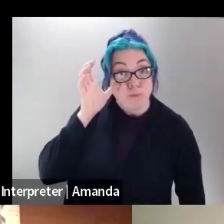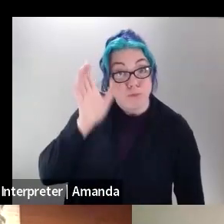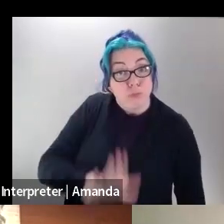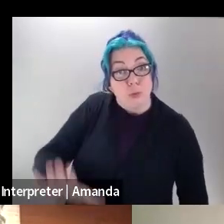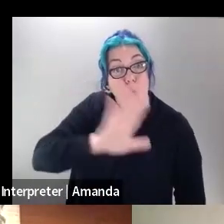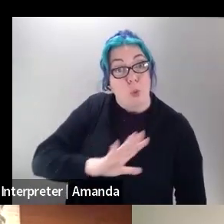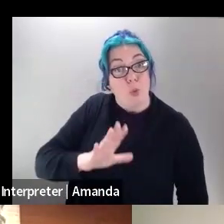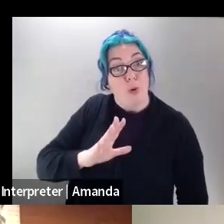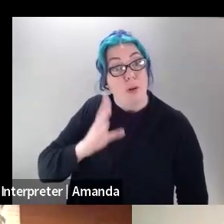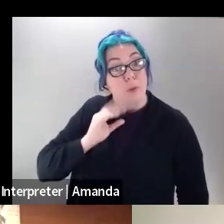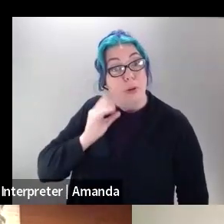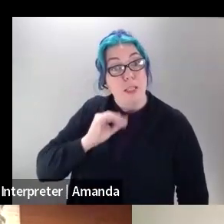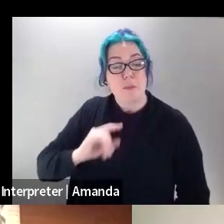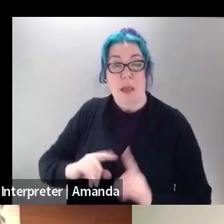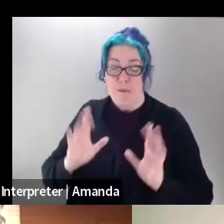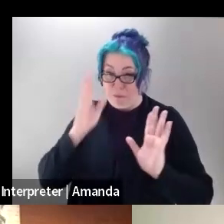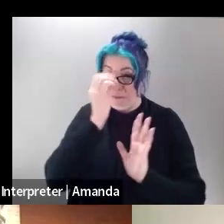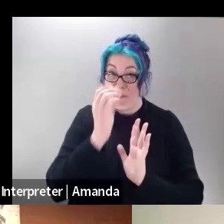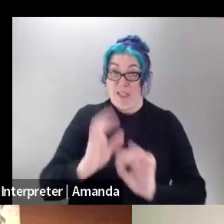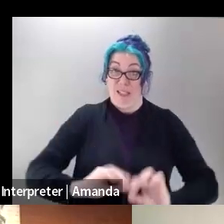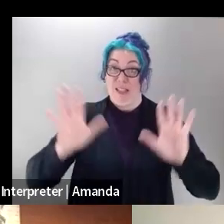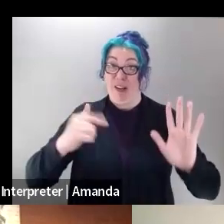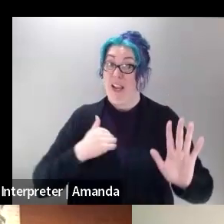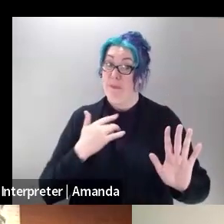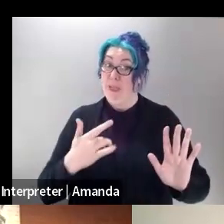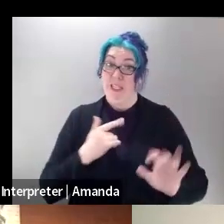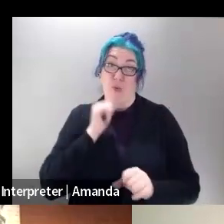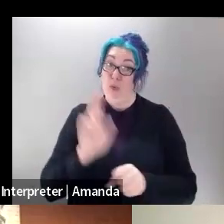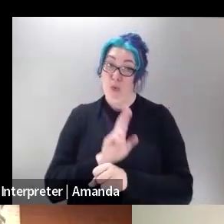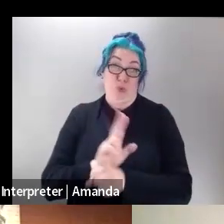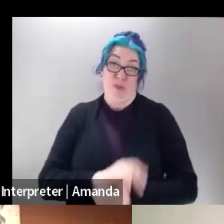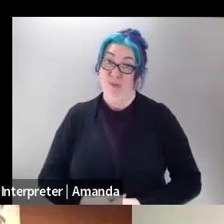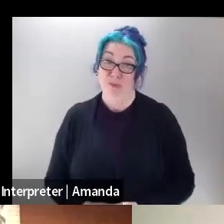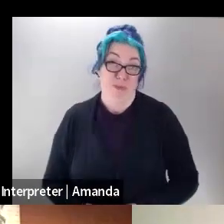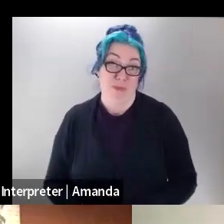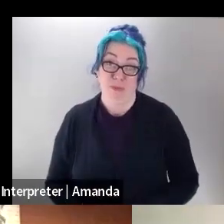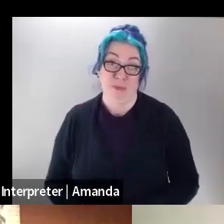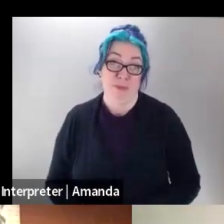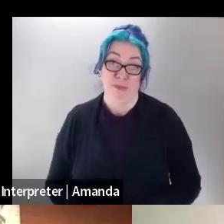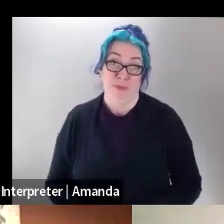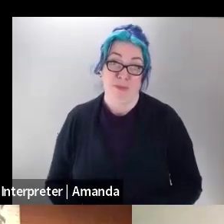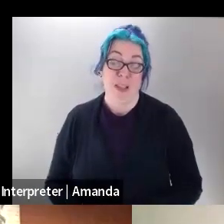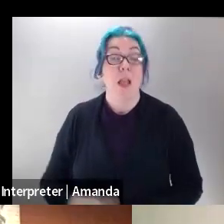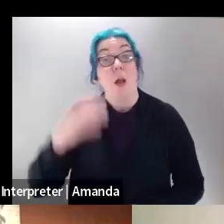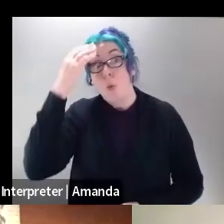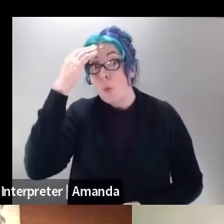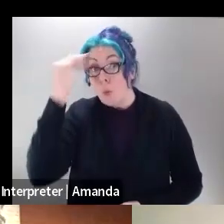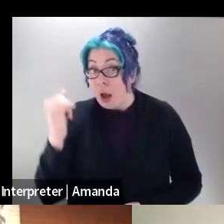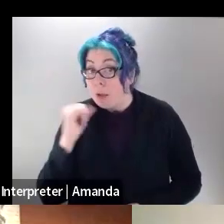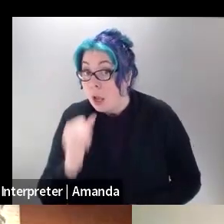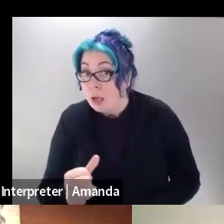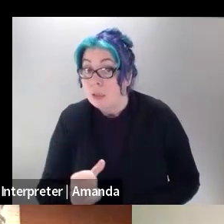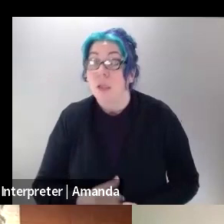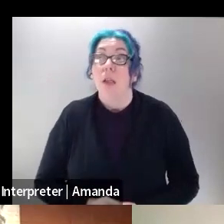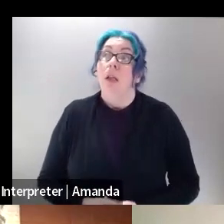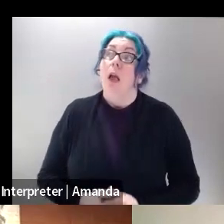I will declare now that I do not use one. And I think the why, it's a little bit like